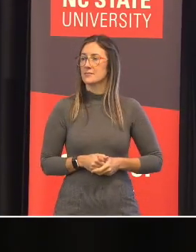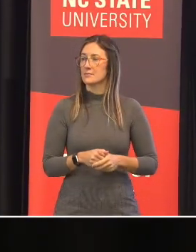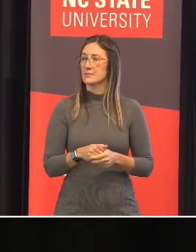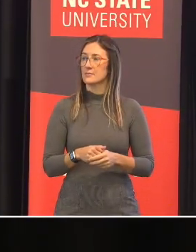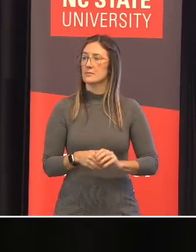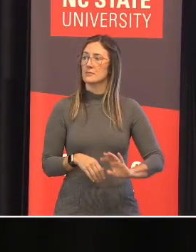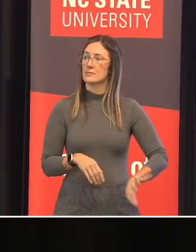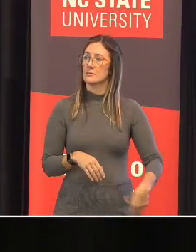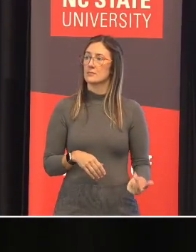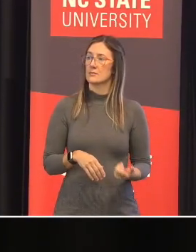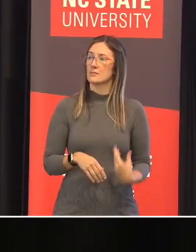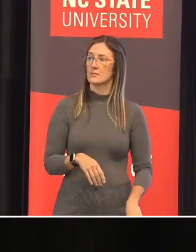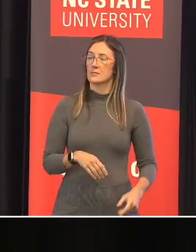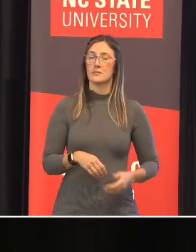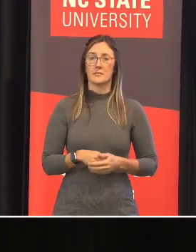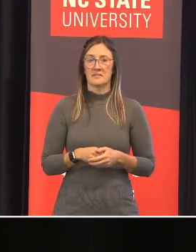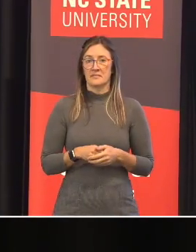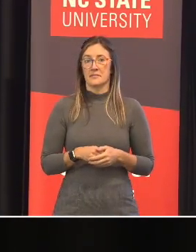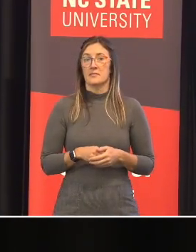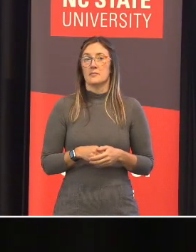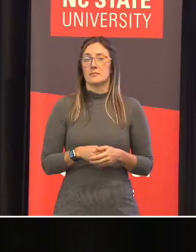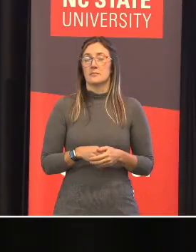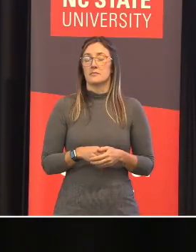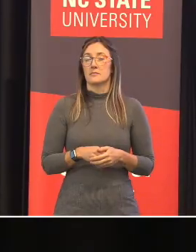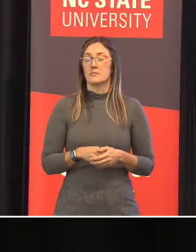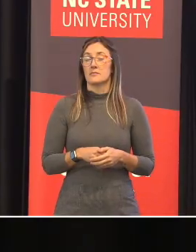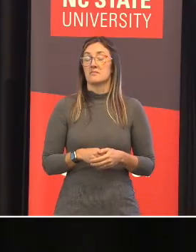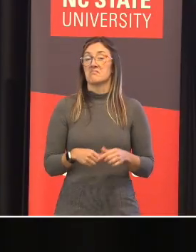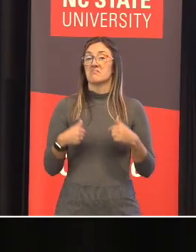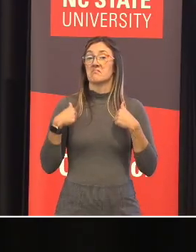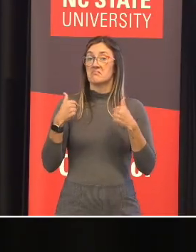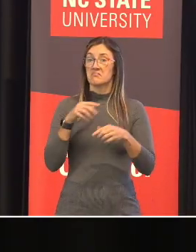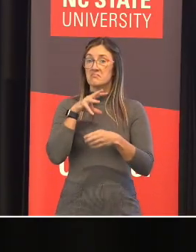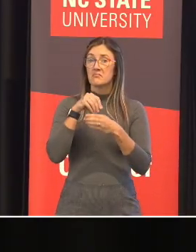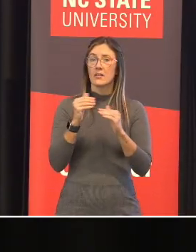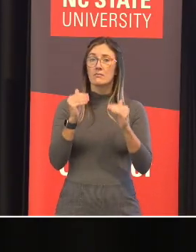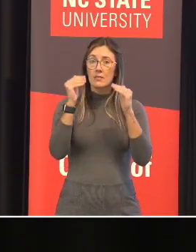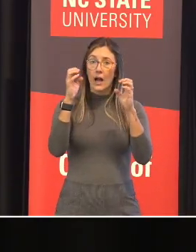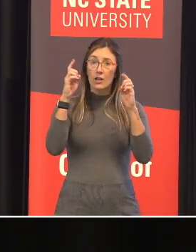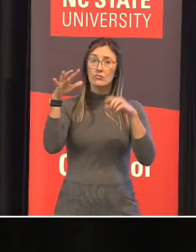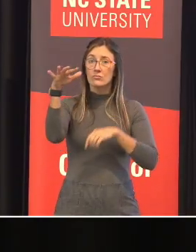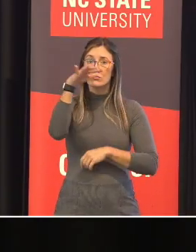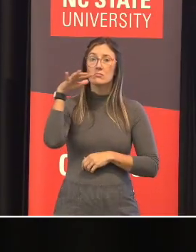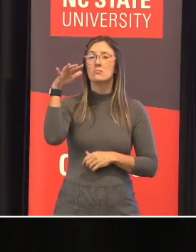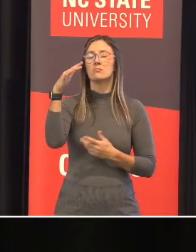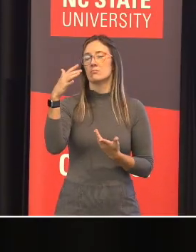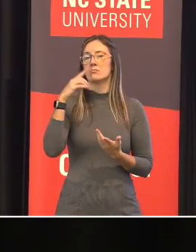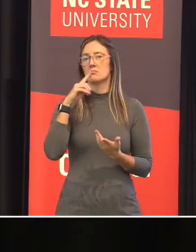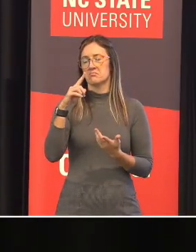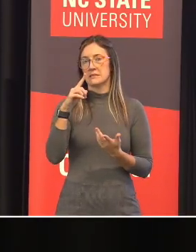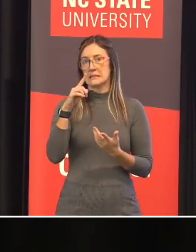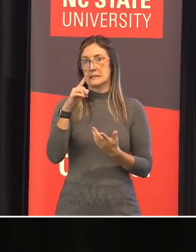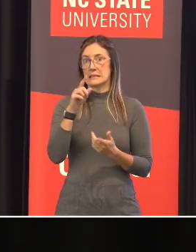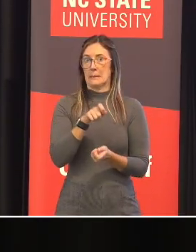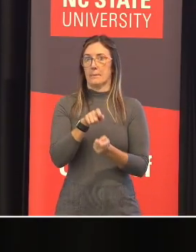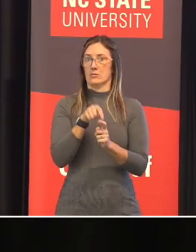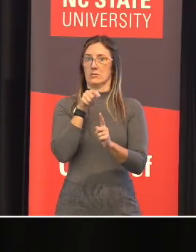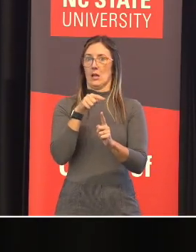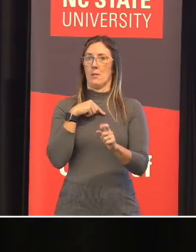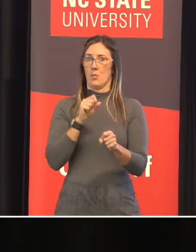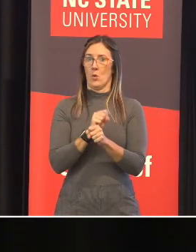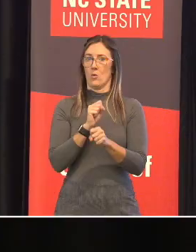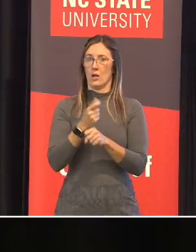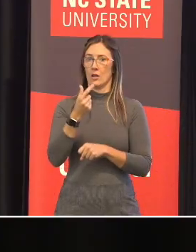I have been in higher ed and higher ed affiliated, especially through my work at Grackle for over 19